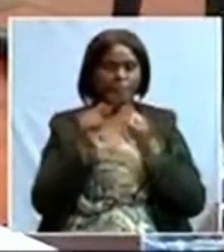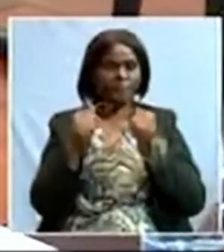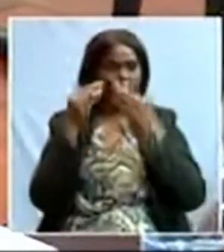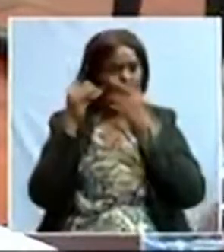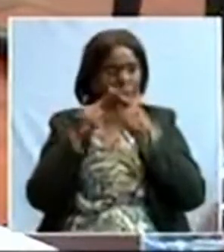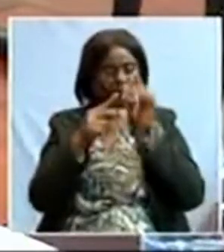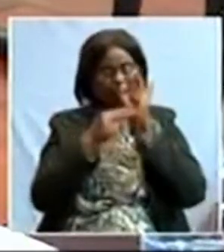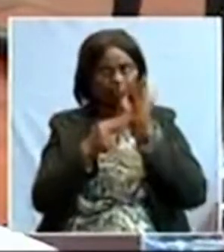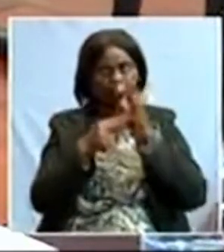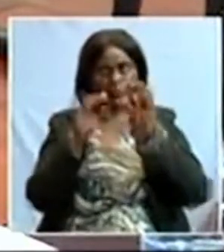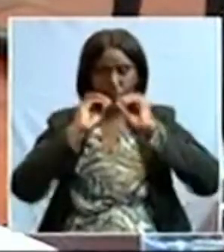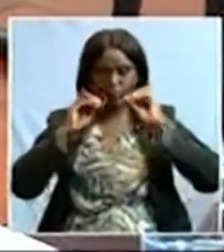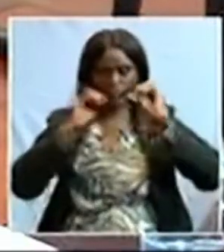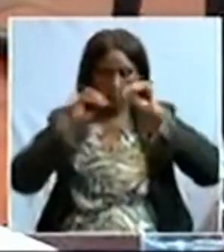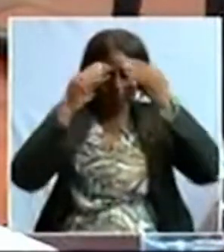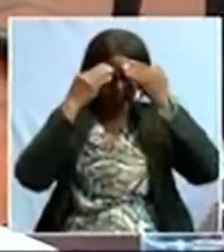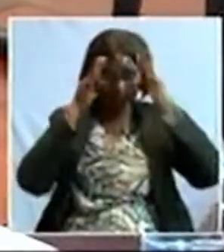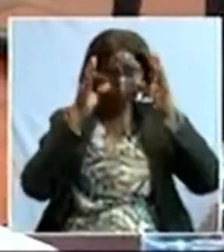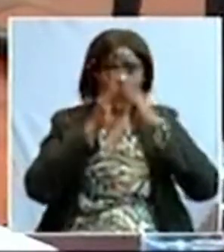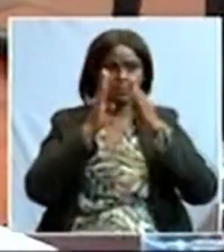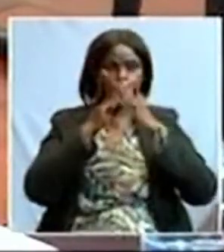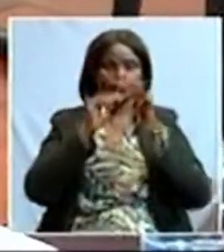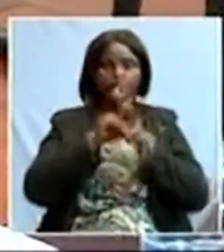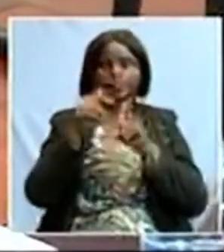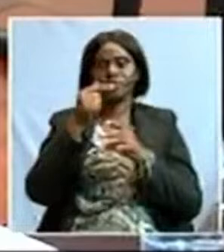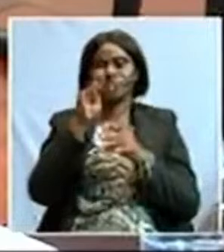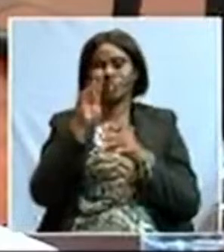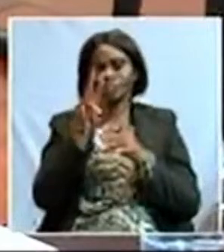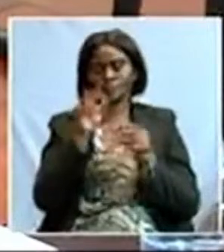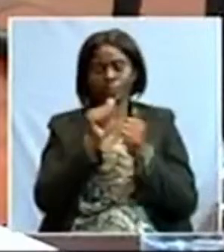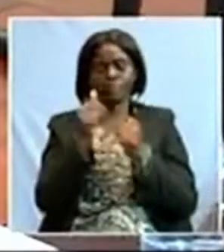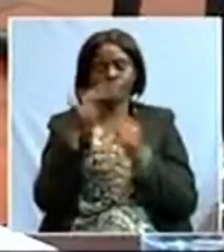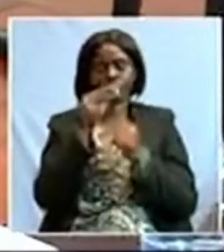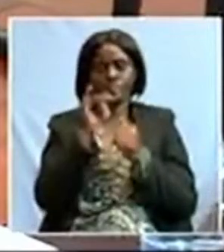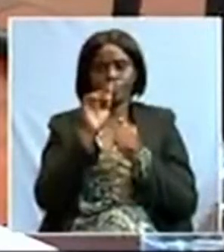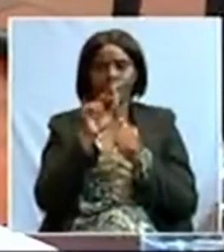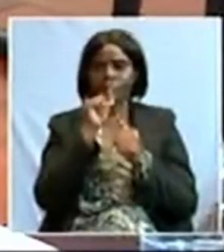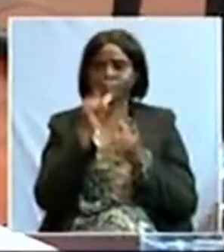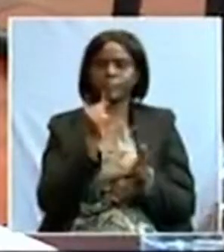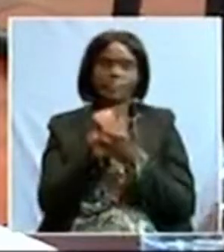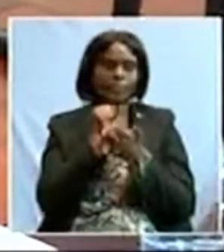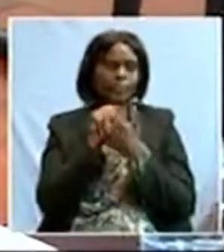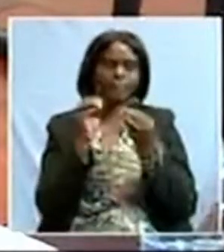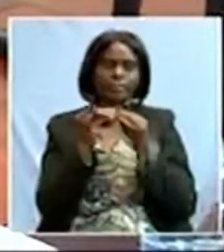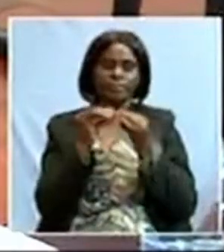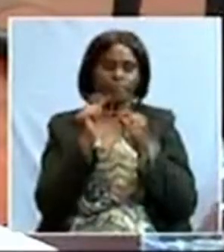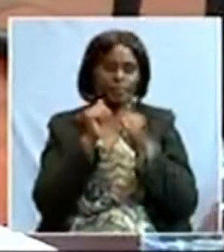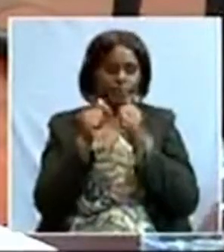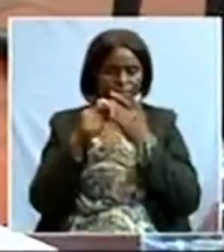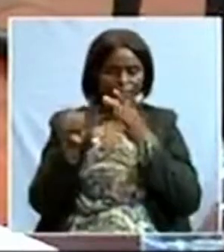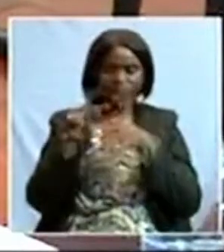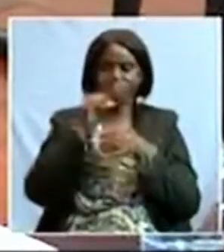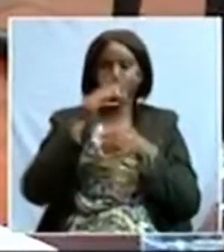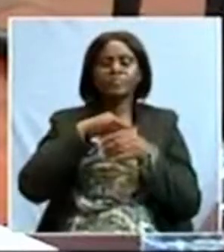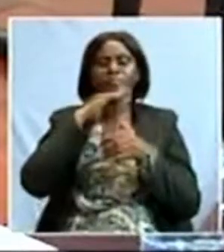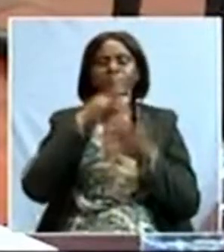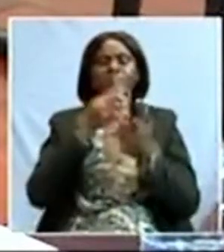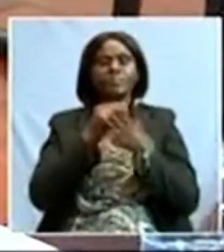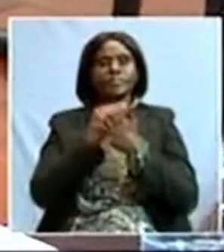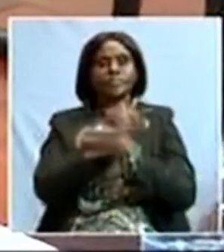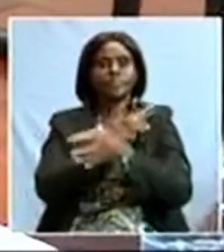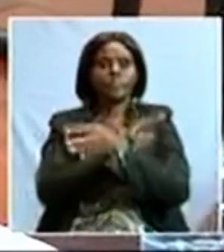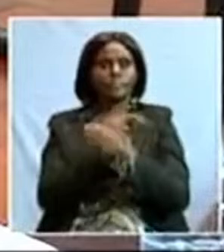to indicate that sensitization meetings on GBV and HIV were not facilitated due to inadequate